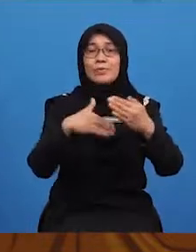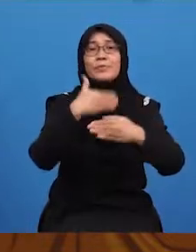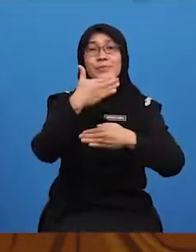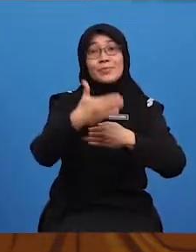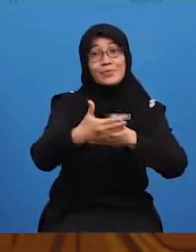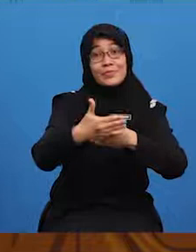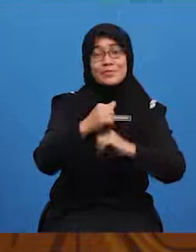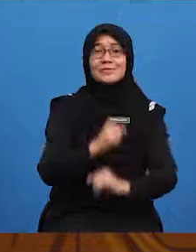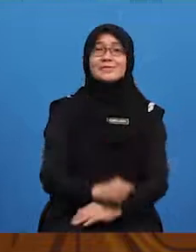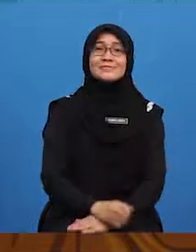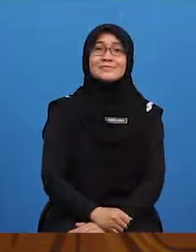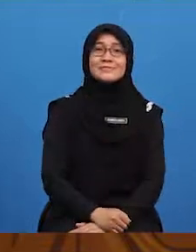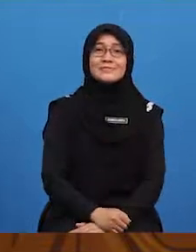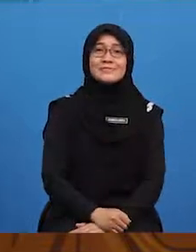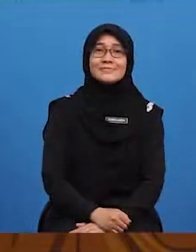Next one.